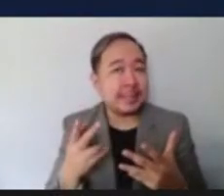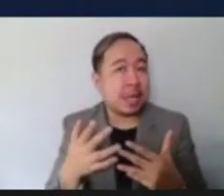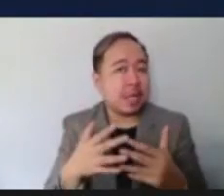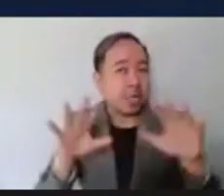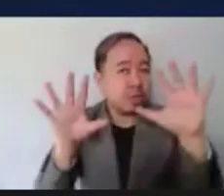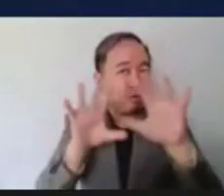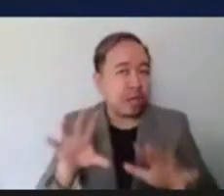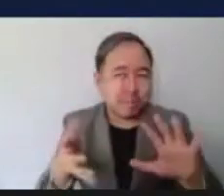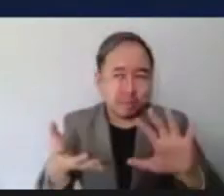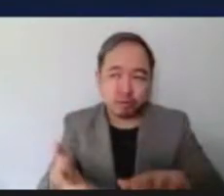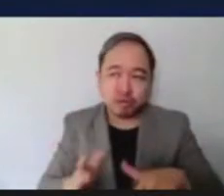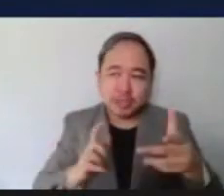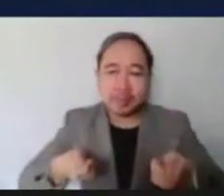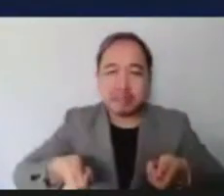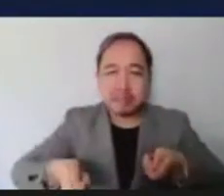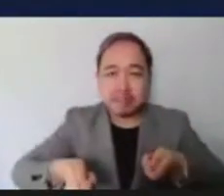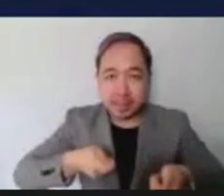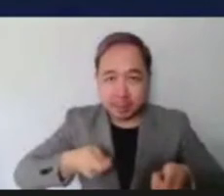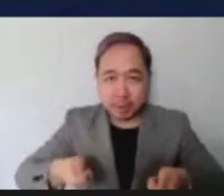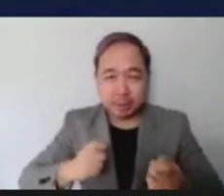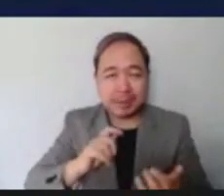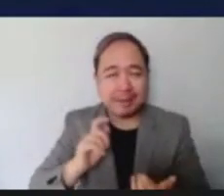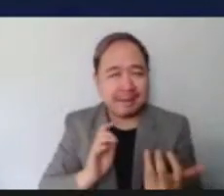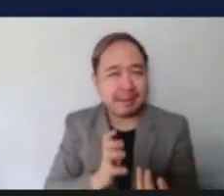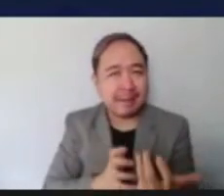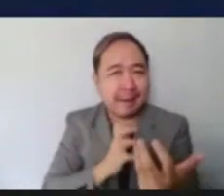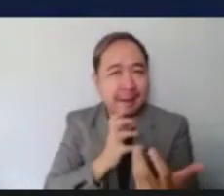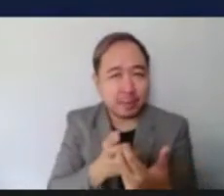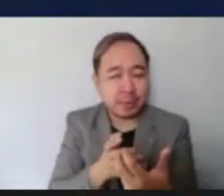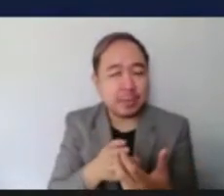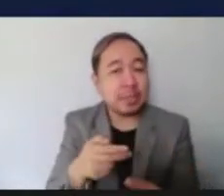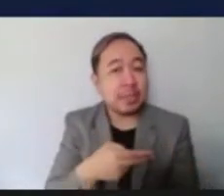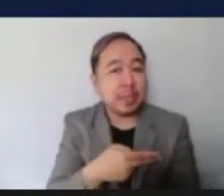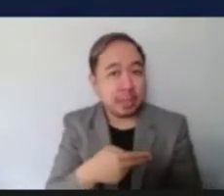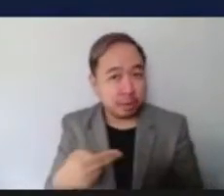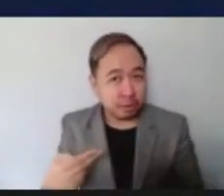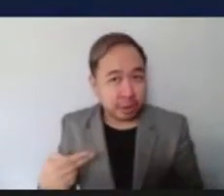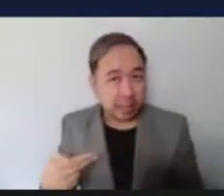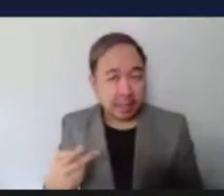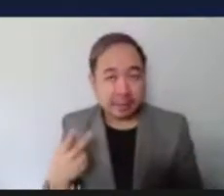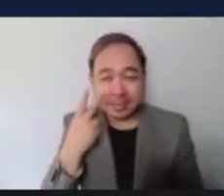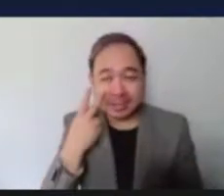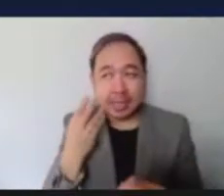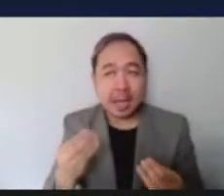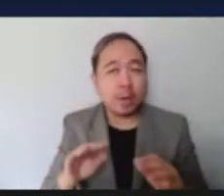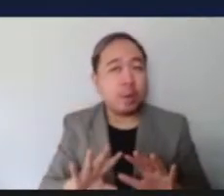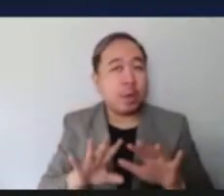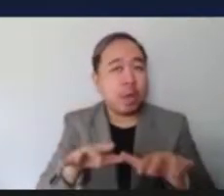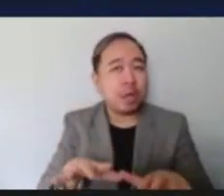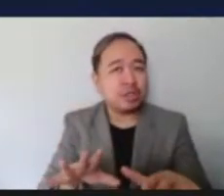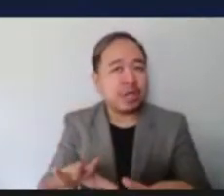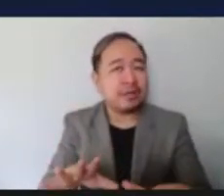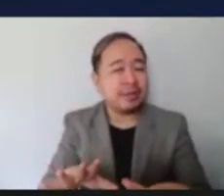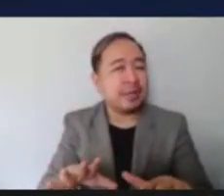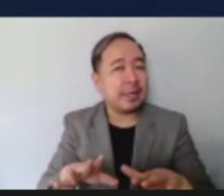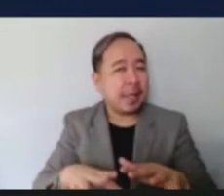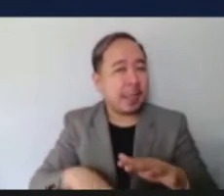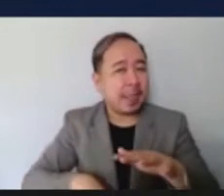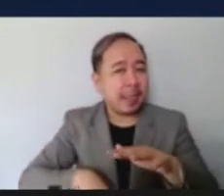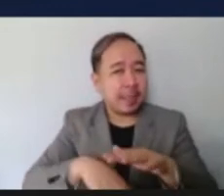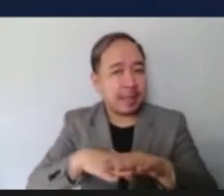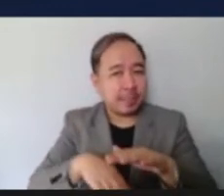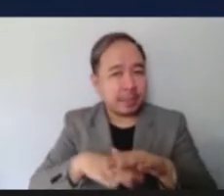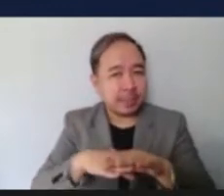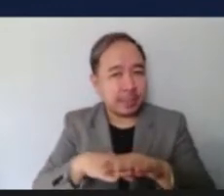and adaptation Indonesia strive to shift up the ocean capacity to reconnect it in order to deliver